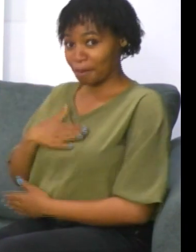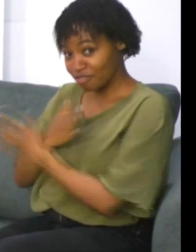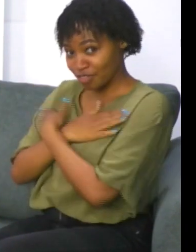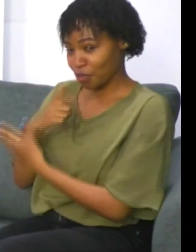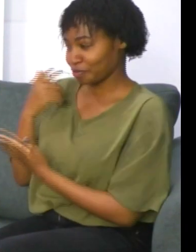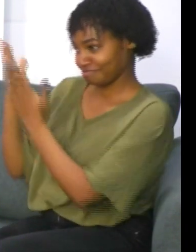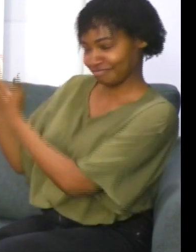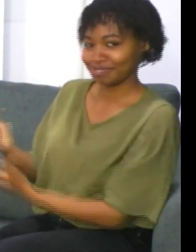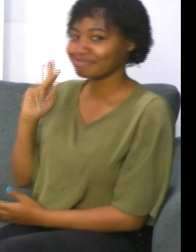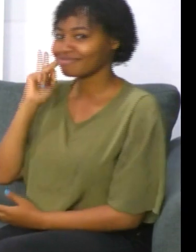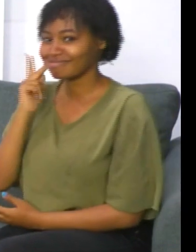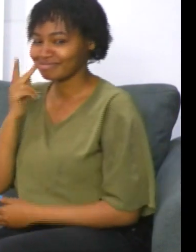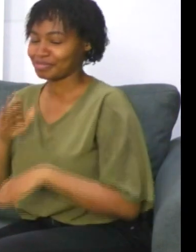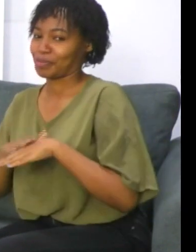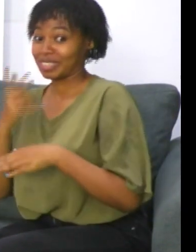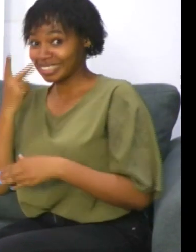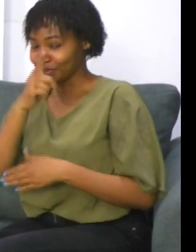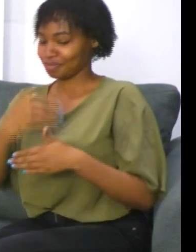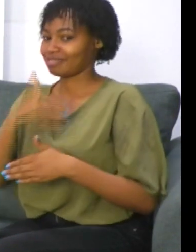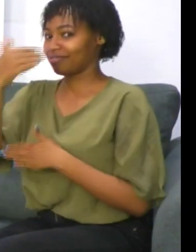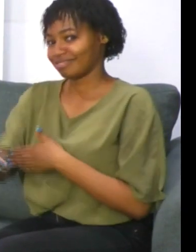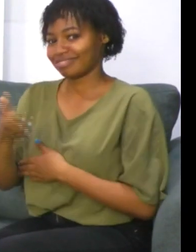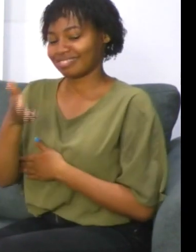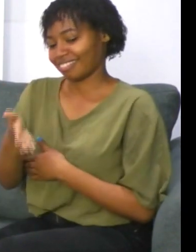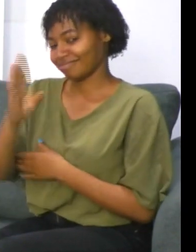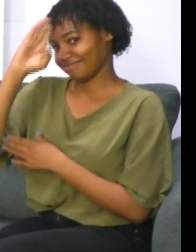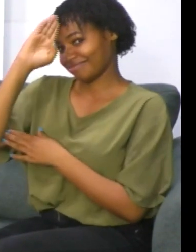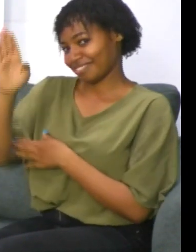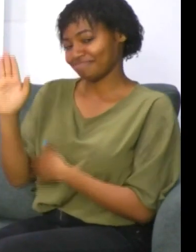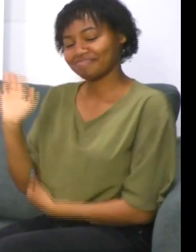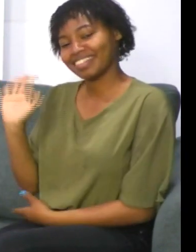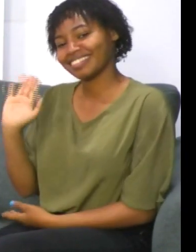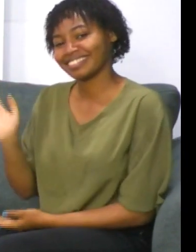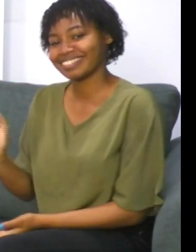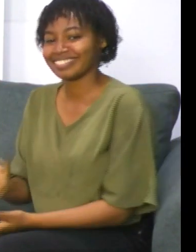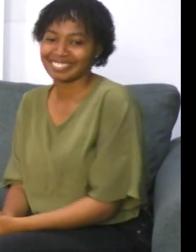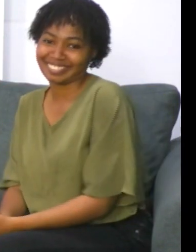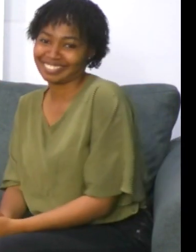this is my sign-in, and my guest today was Kendi K. I hope you'll be here with me